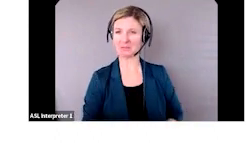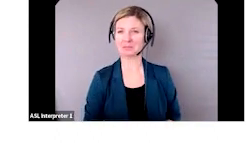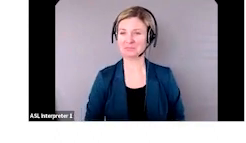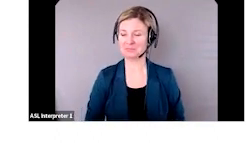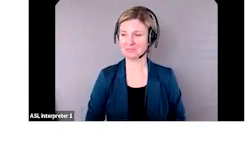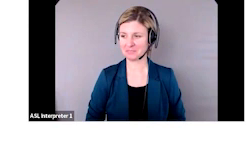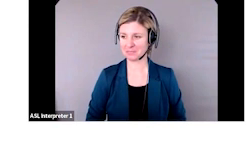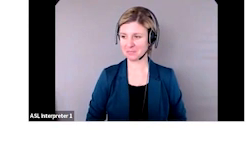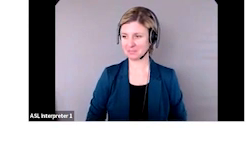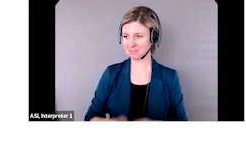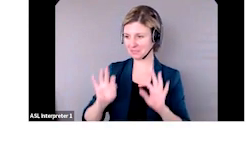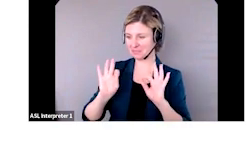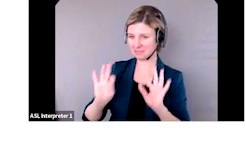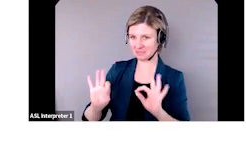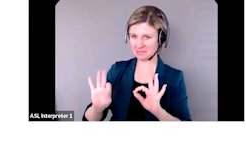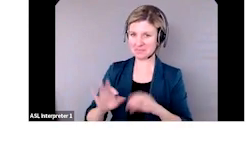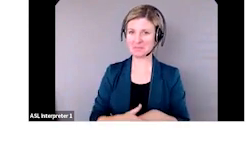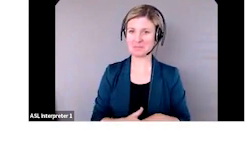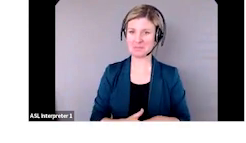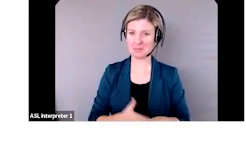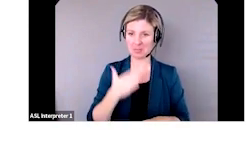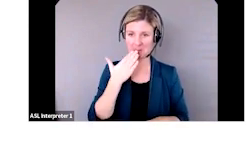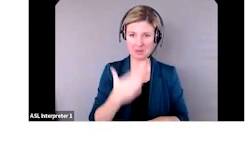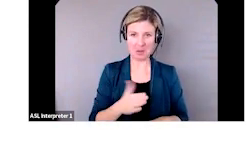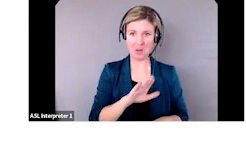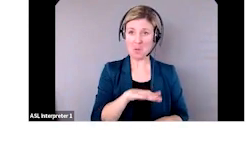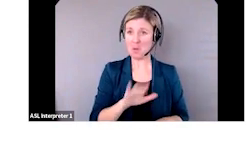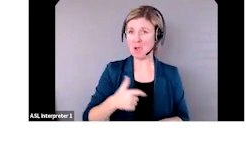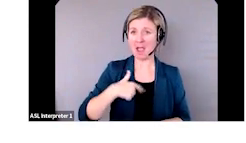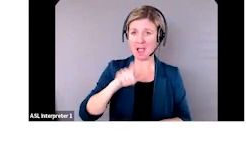Excellent. Yeah, and I just caught that. We have to change that from IG to